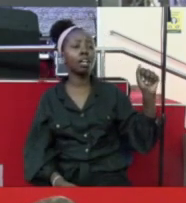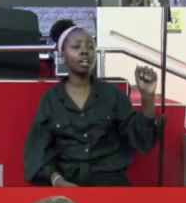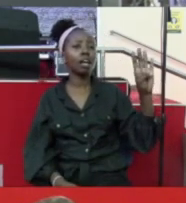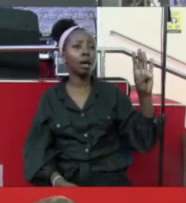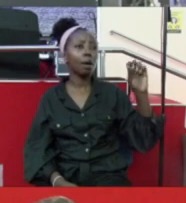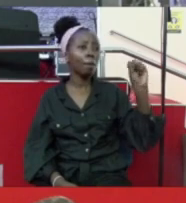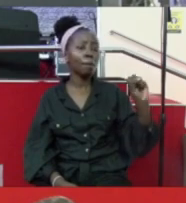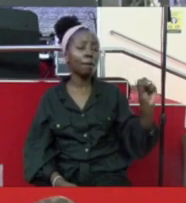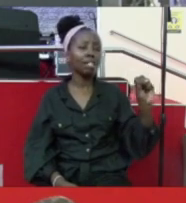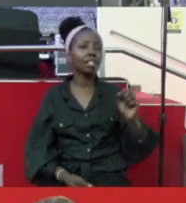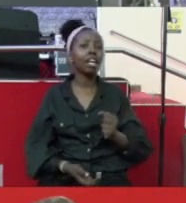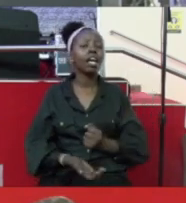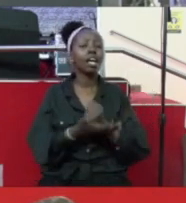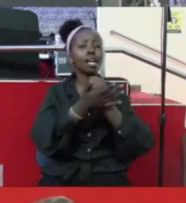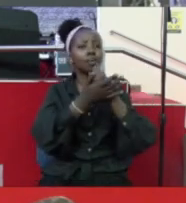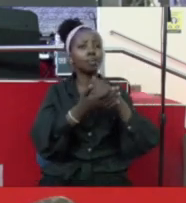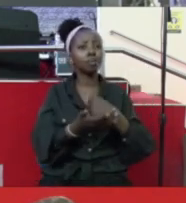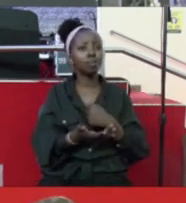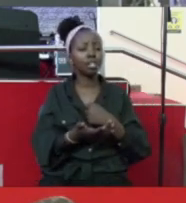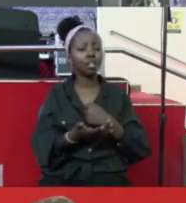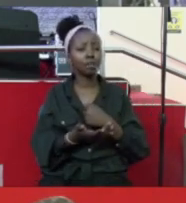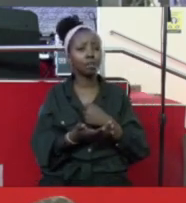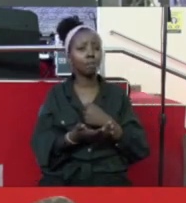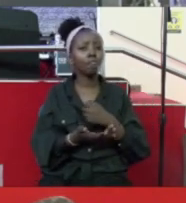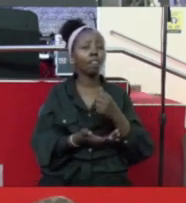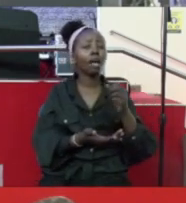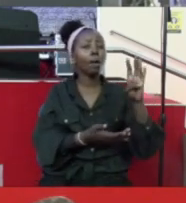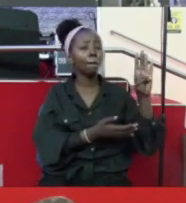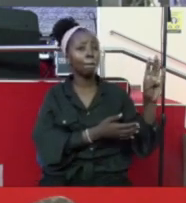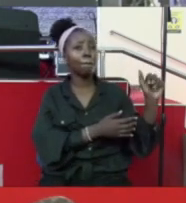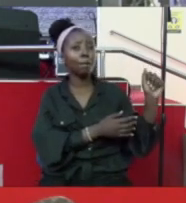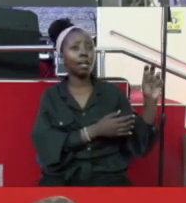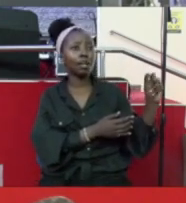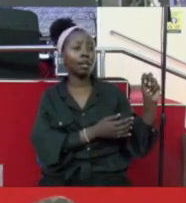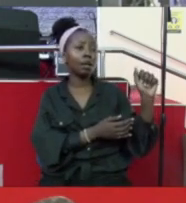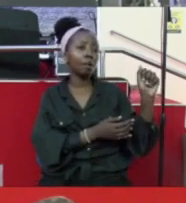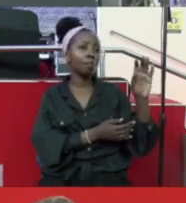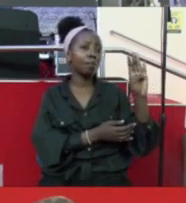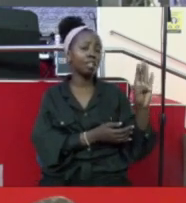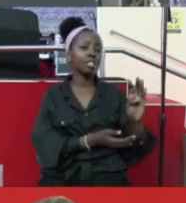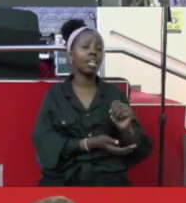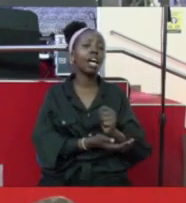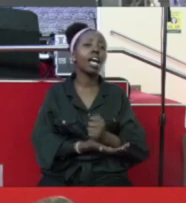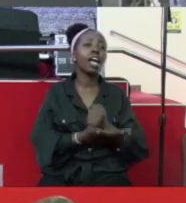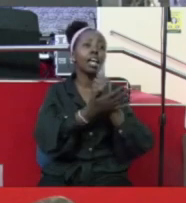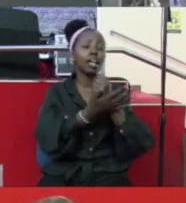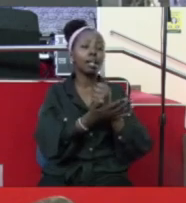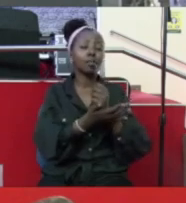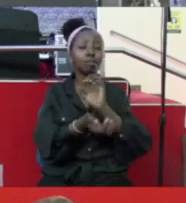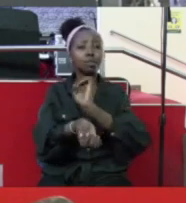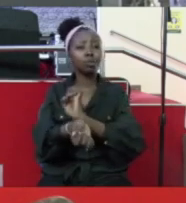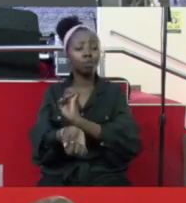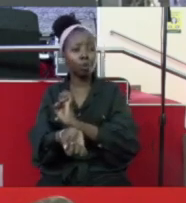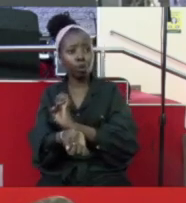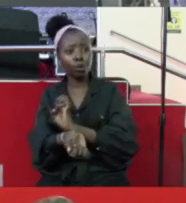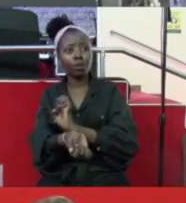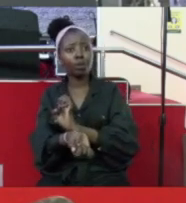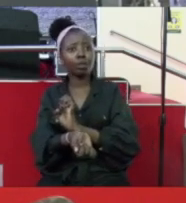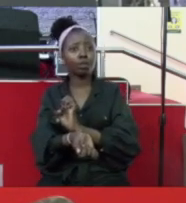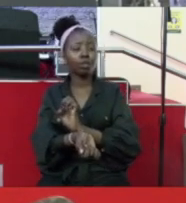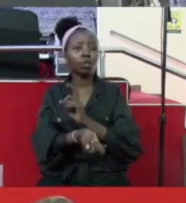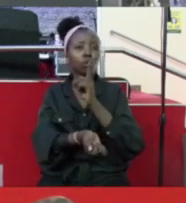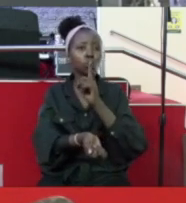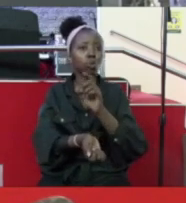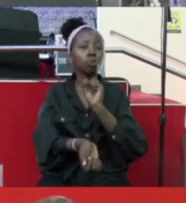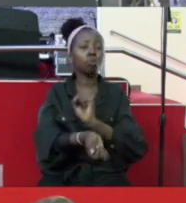Barnabas took a risk and opened a door that I could not open on my own. Barnabas akahatarisha akafungua mlango ambao